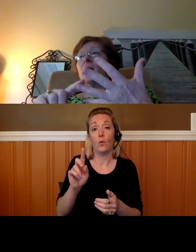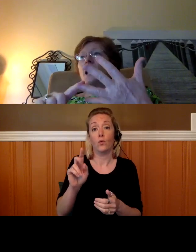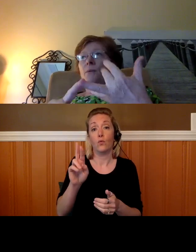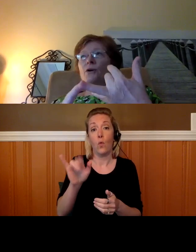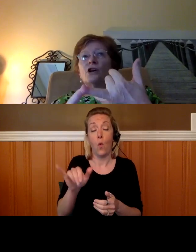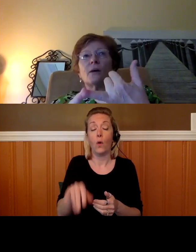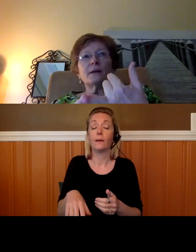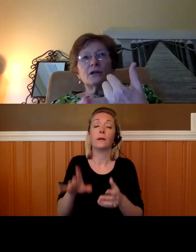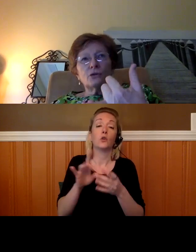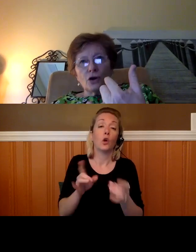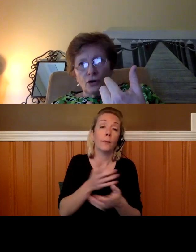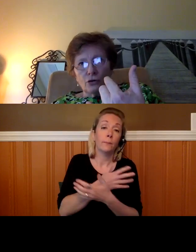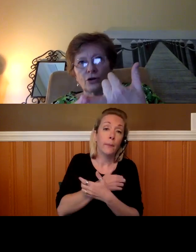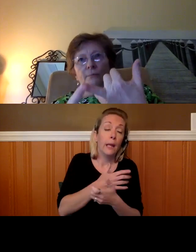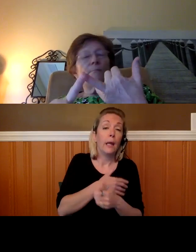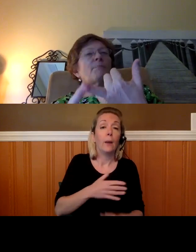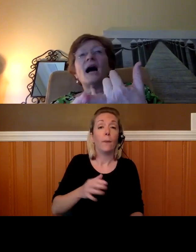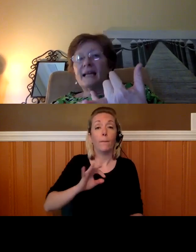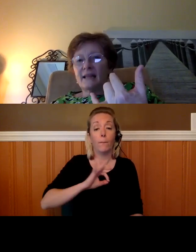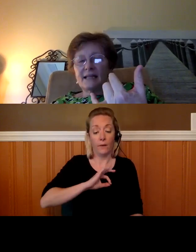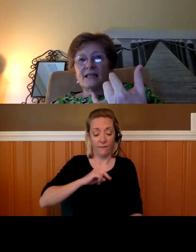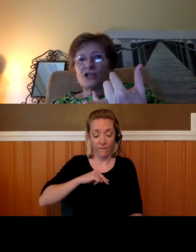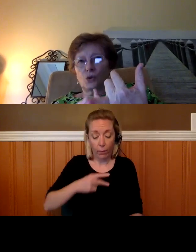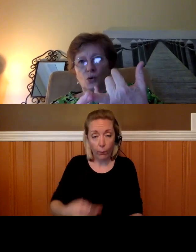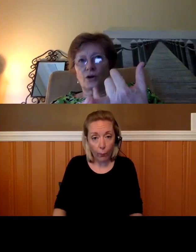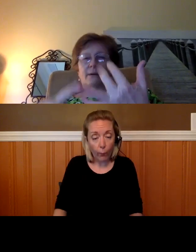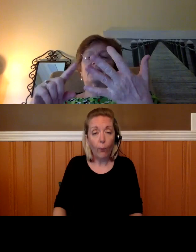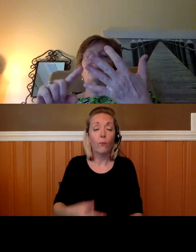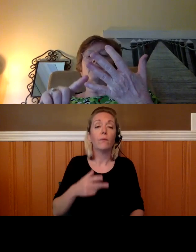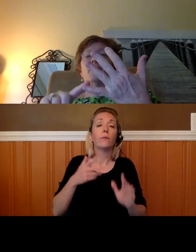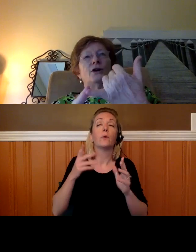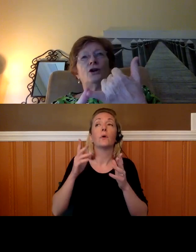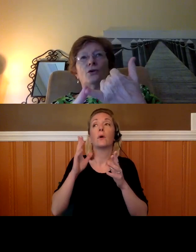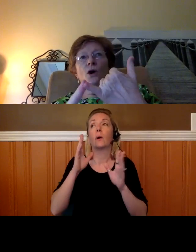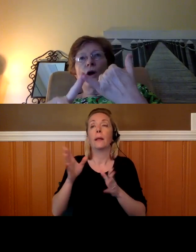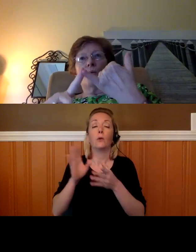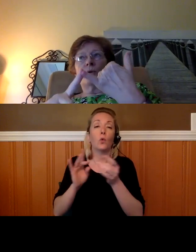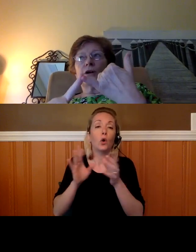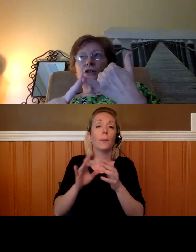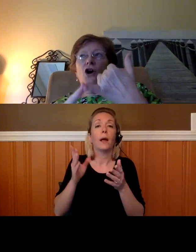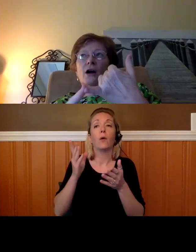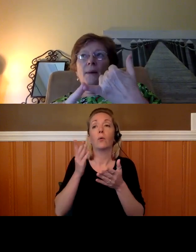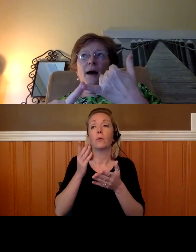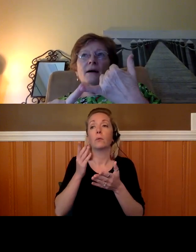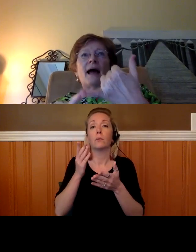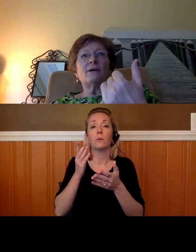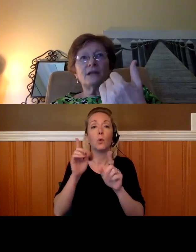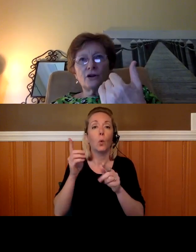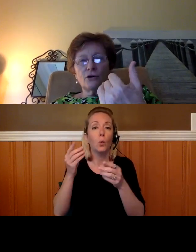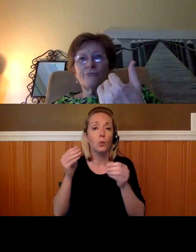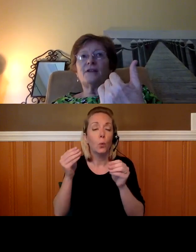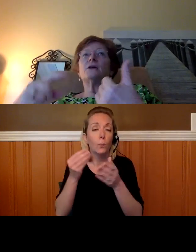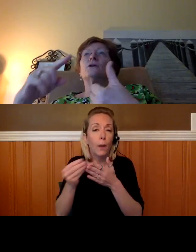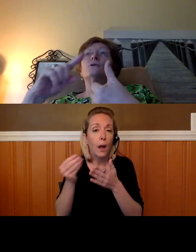little girl buying things in a store. That was something Marin knew. We were going to talk about how did the girl feel. We were going